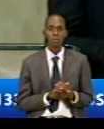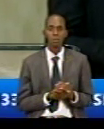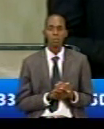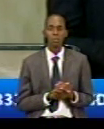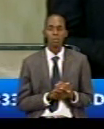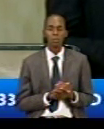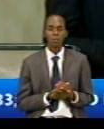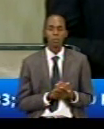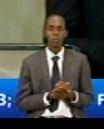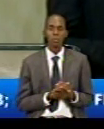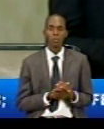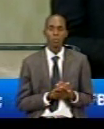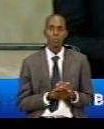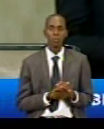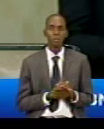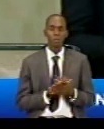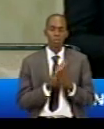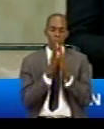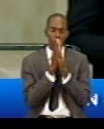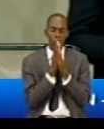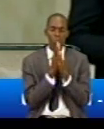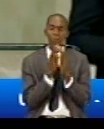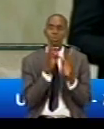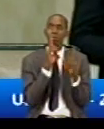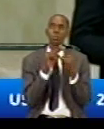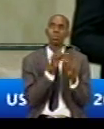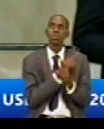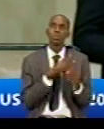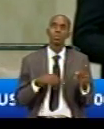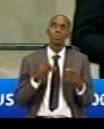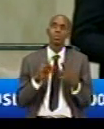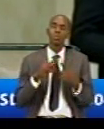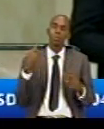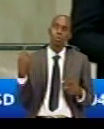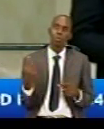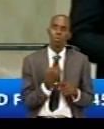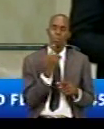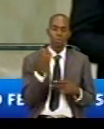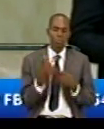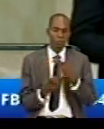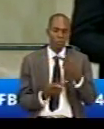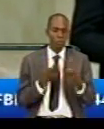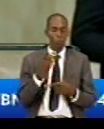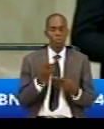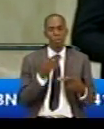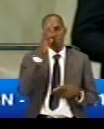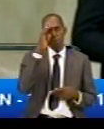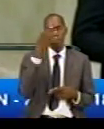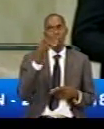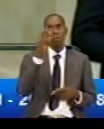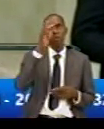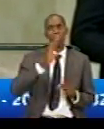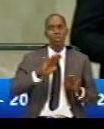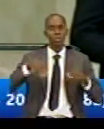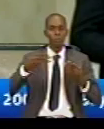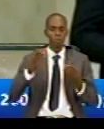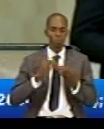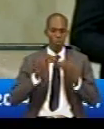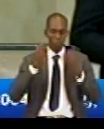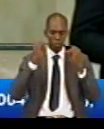Tell the Lord to always visit him. Strengthen him on a daily basis.